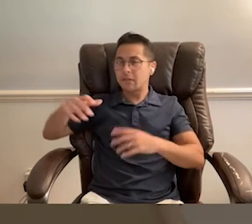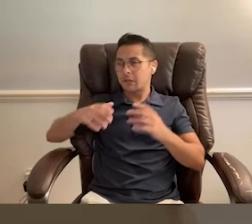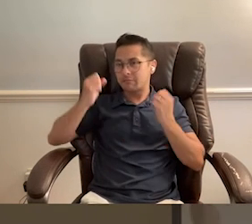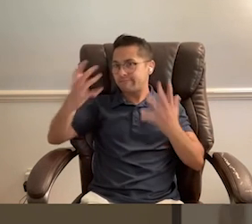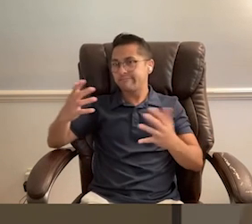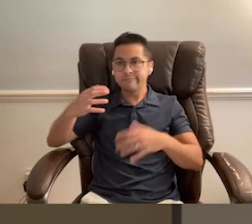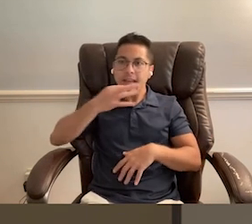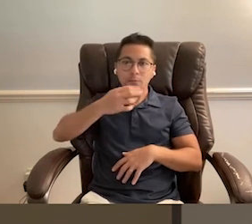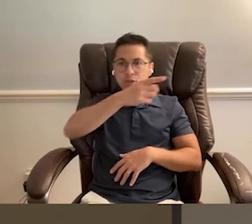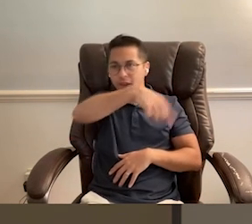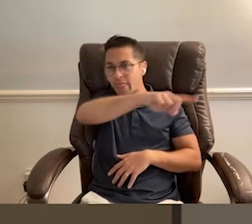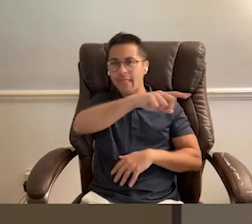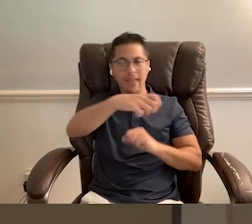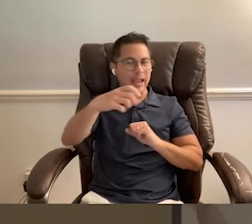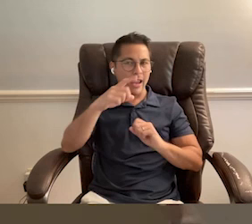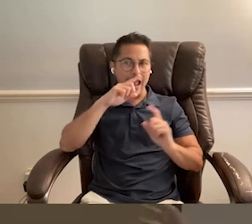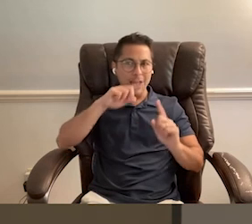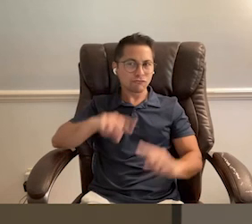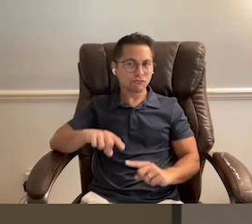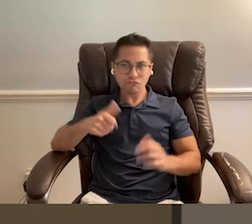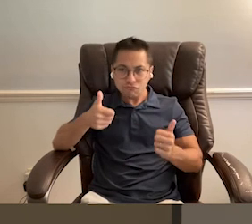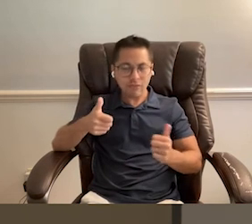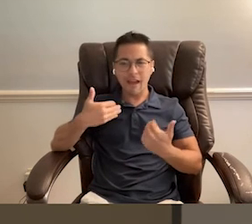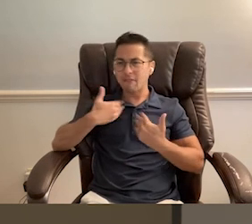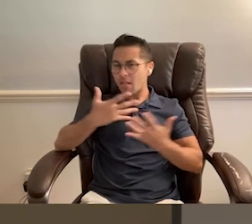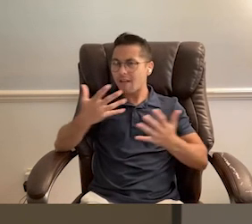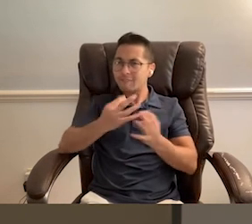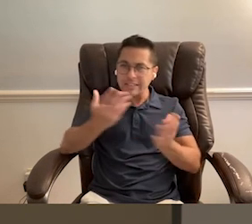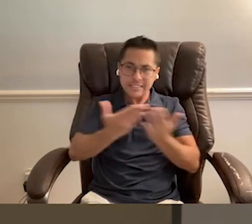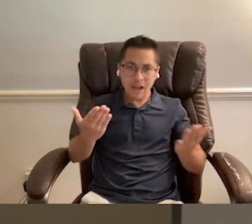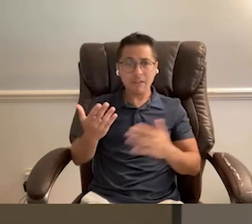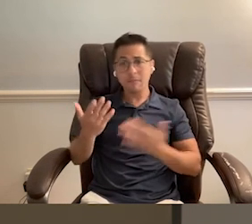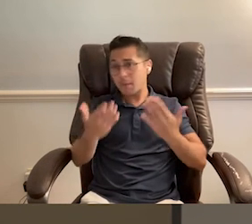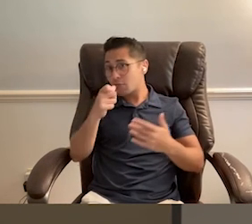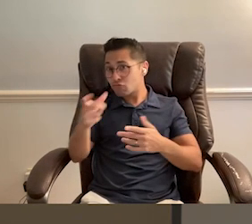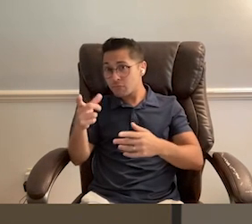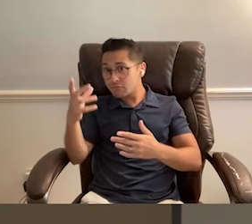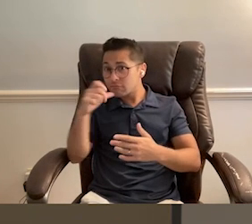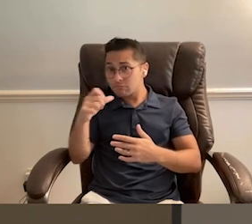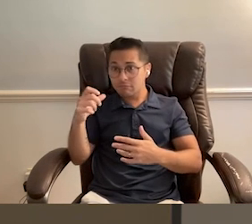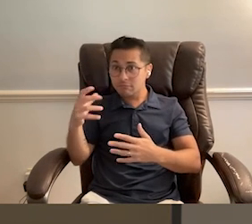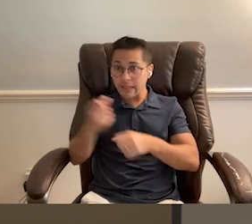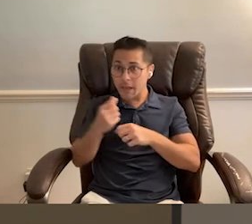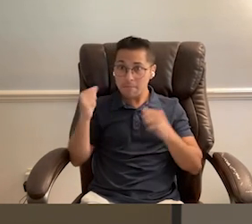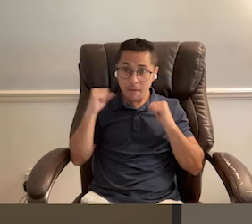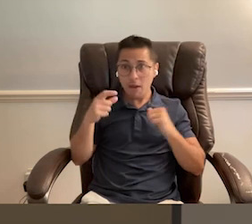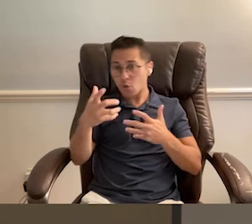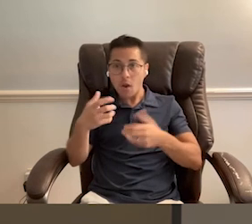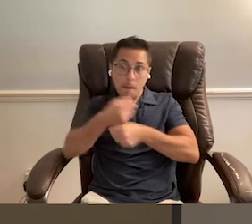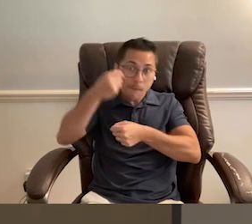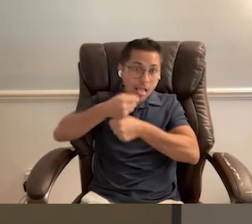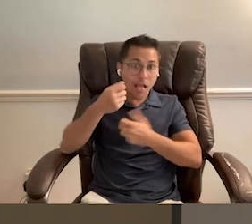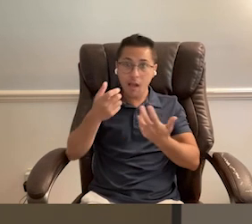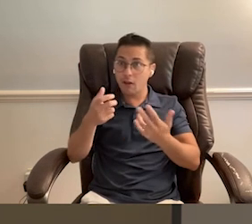of your questions. We have a lot of free stuff to give away, so maybe you didn't get a backpack and you want a cup or an umbrella or a squishy